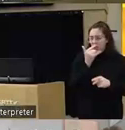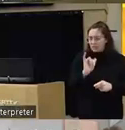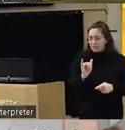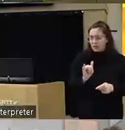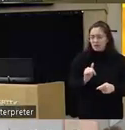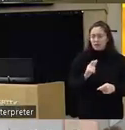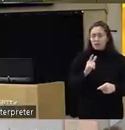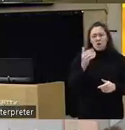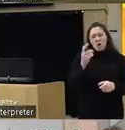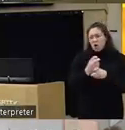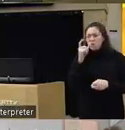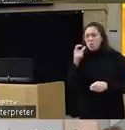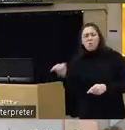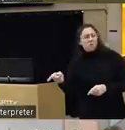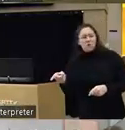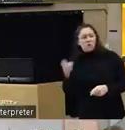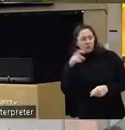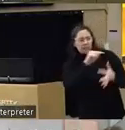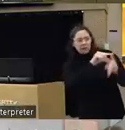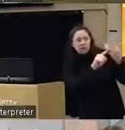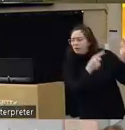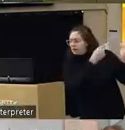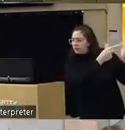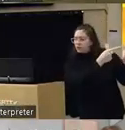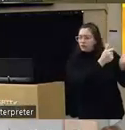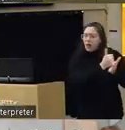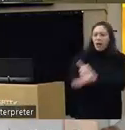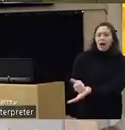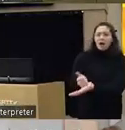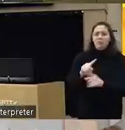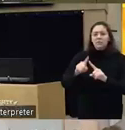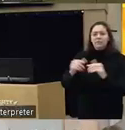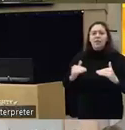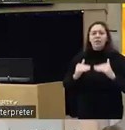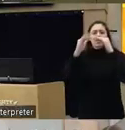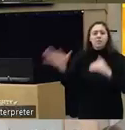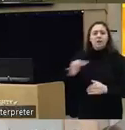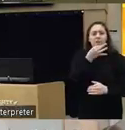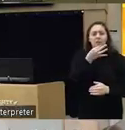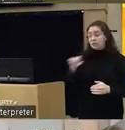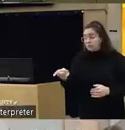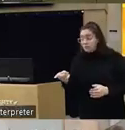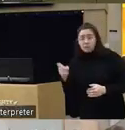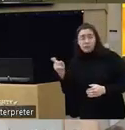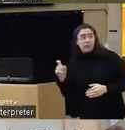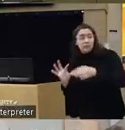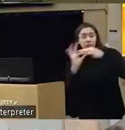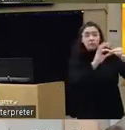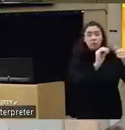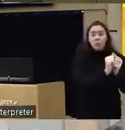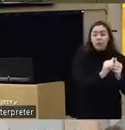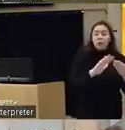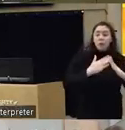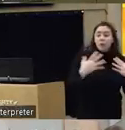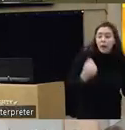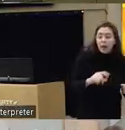does what and what everyone's level of expertise is. And so I may connect someone with our community health team or a